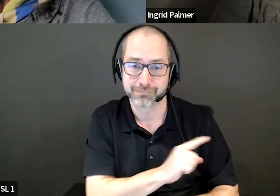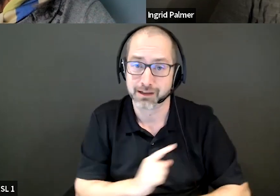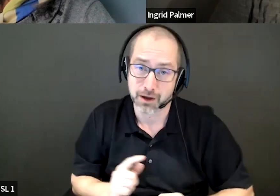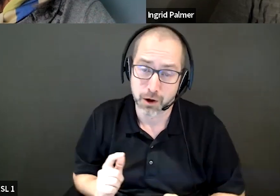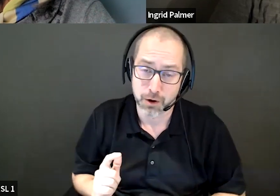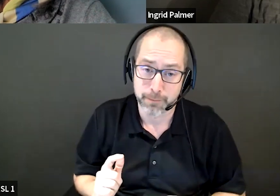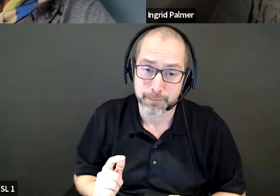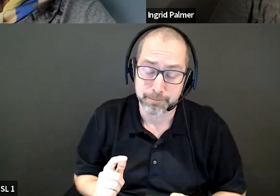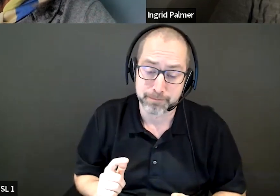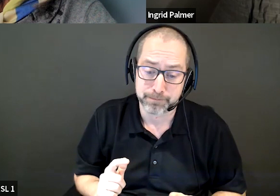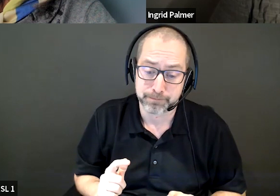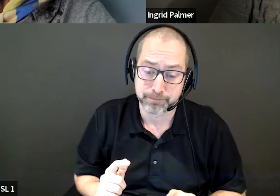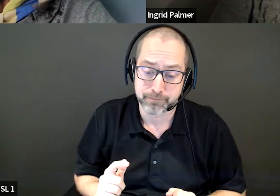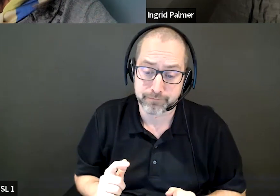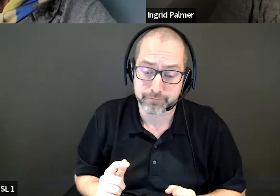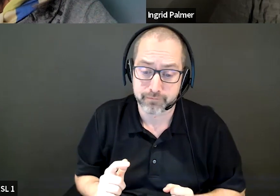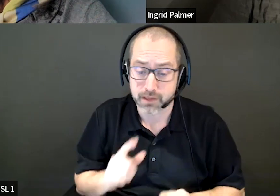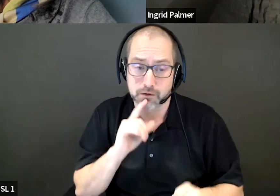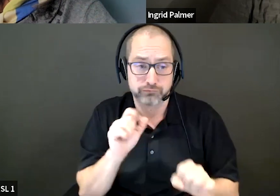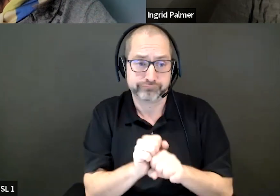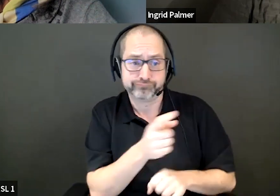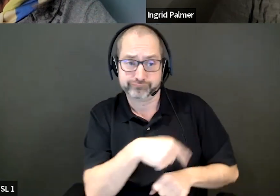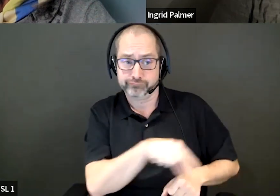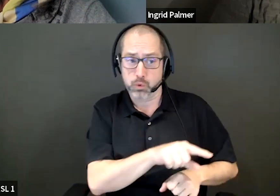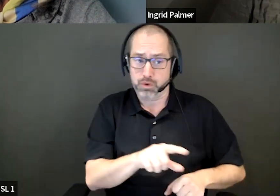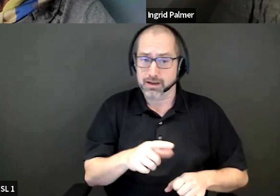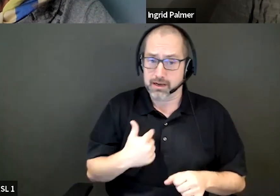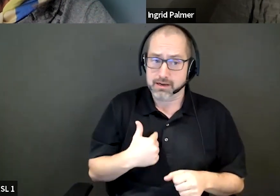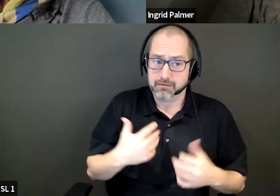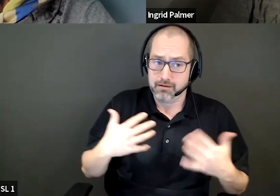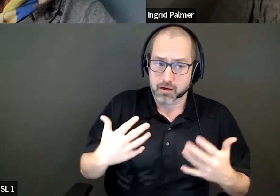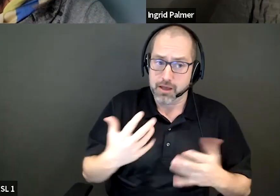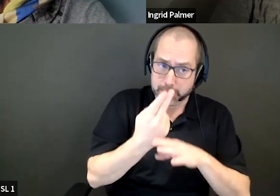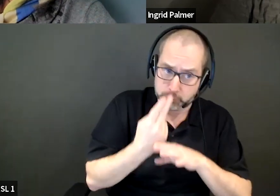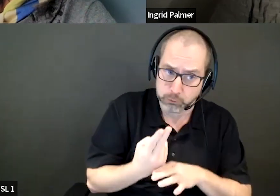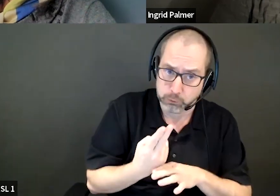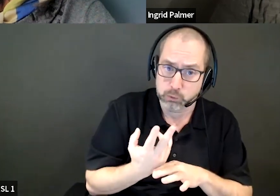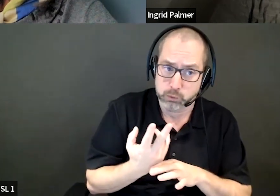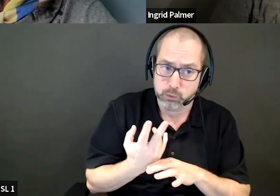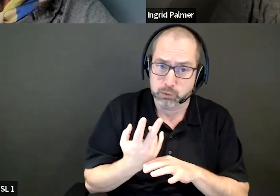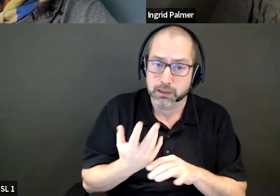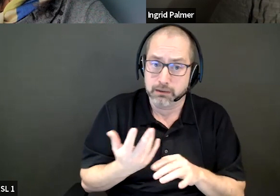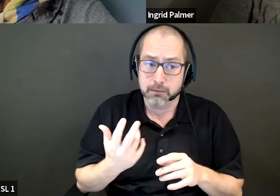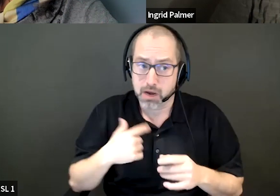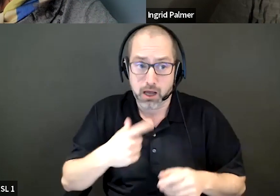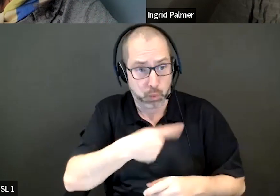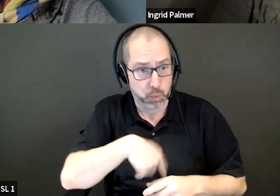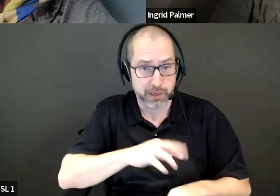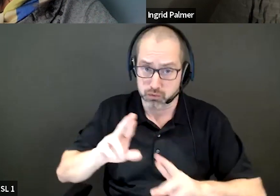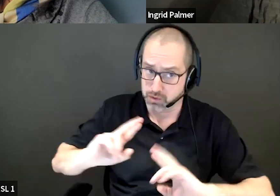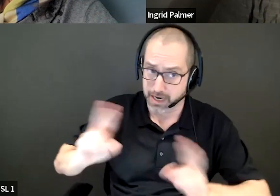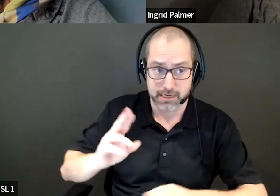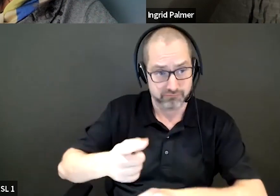Largely, we are largely untapped, yes, but we are ripe and ready. And last